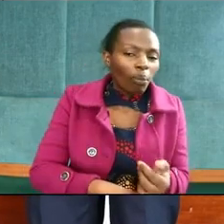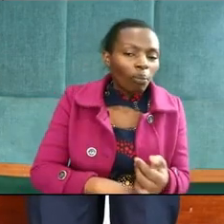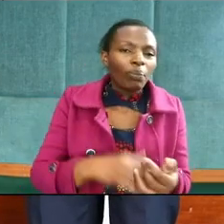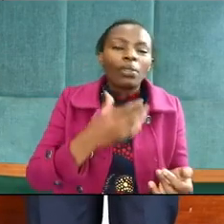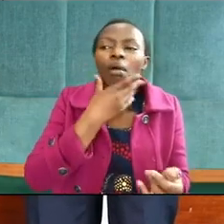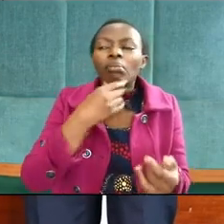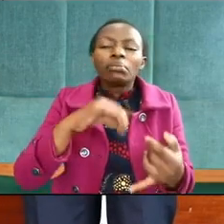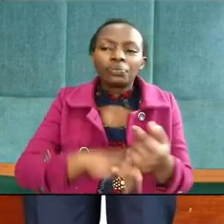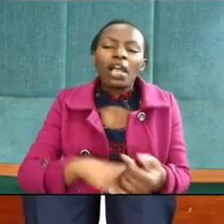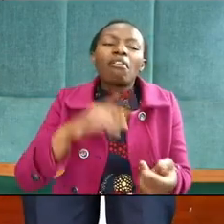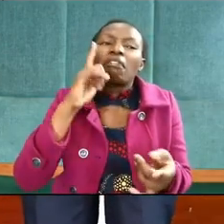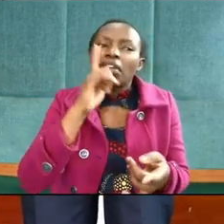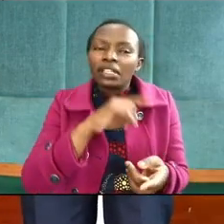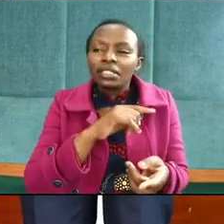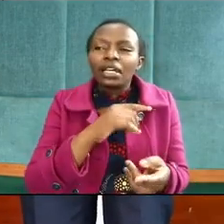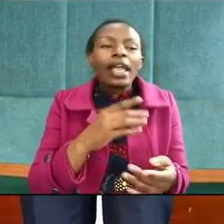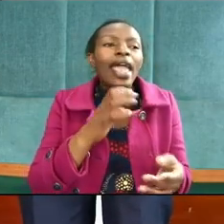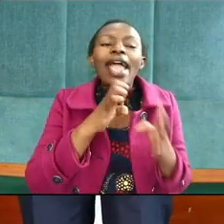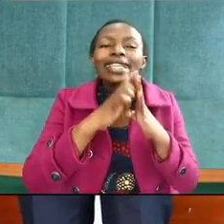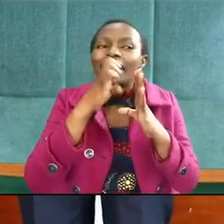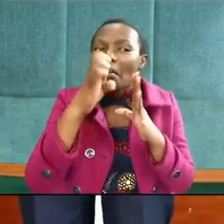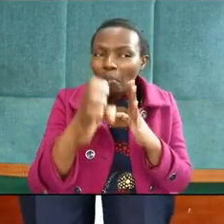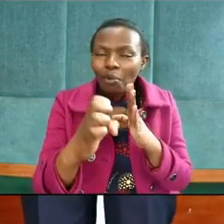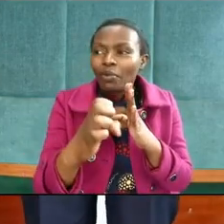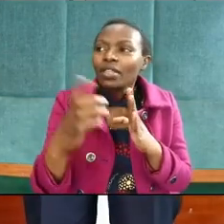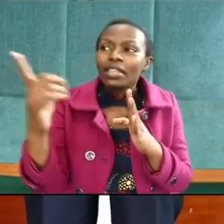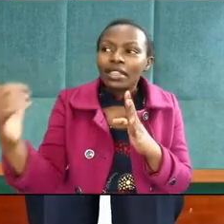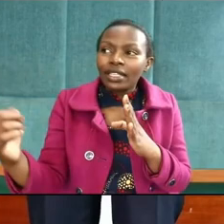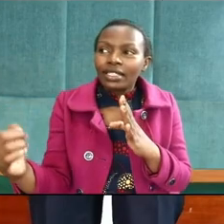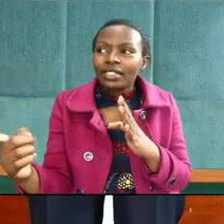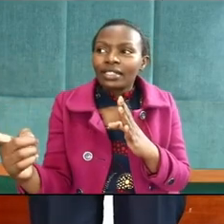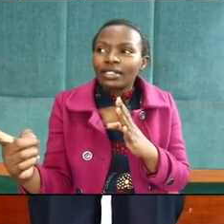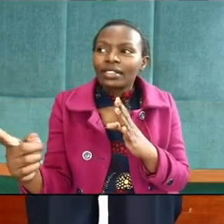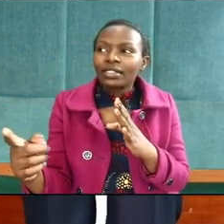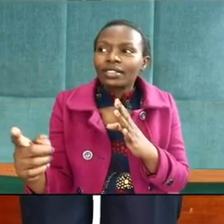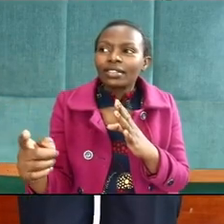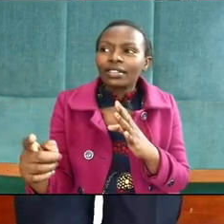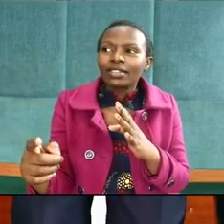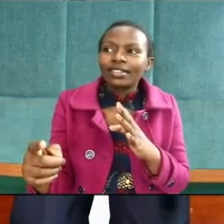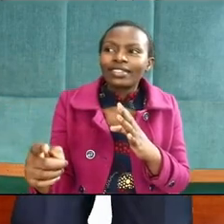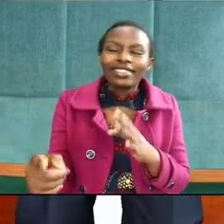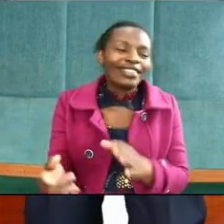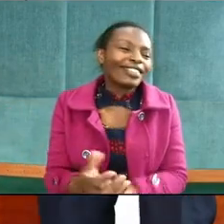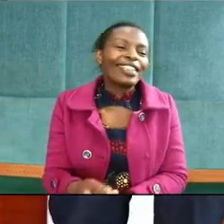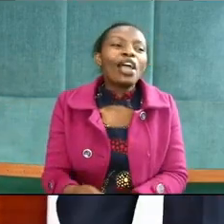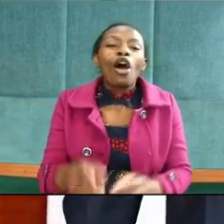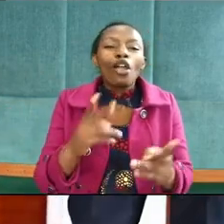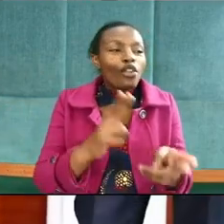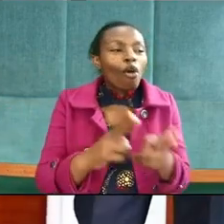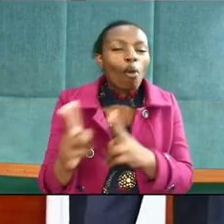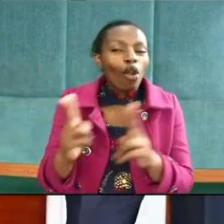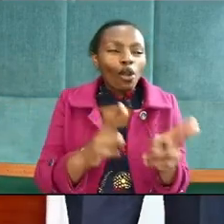No. They are speaking because they are speaking like this because they are in a Seventh-day Adventist church.